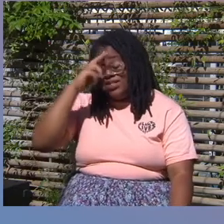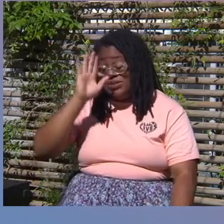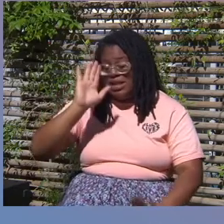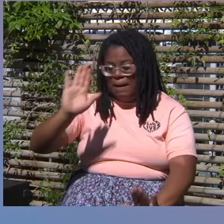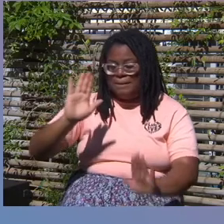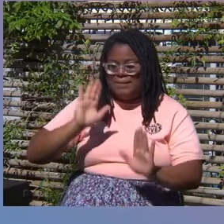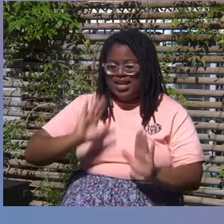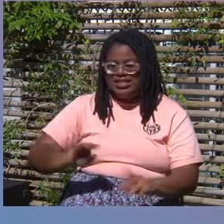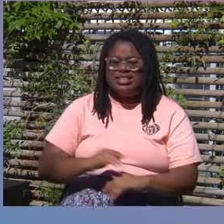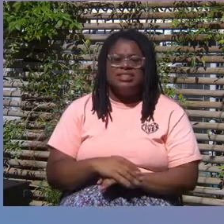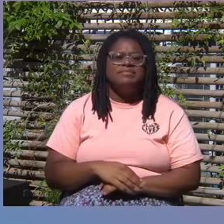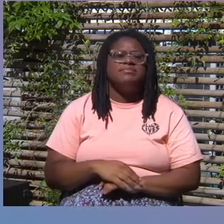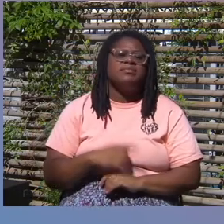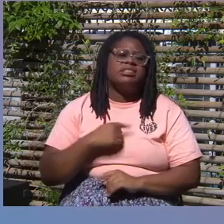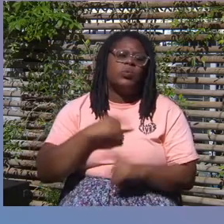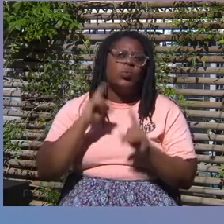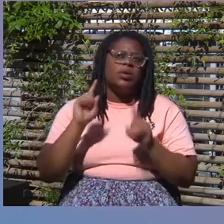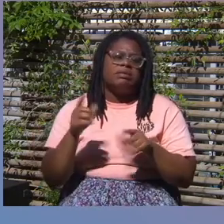went